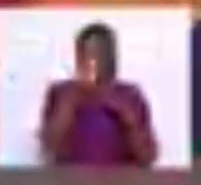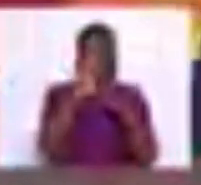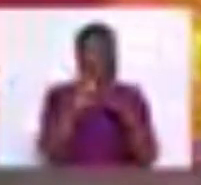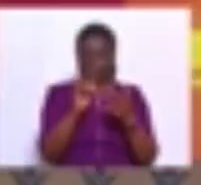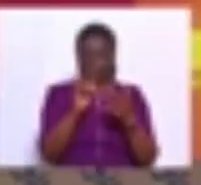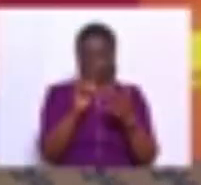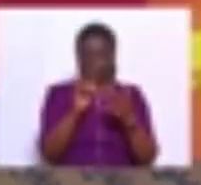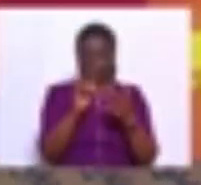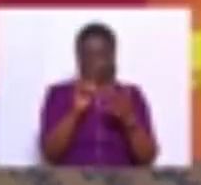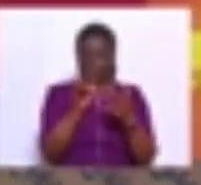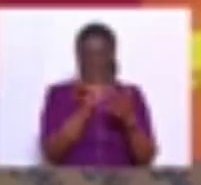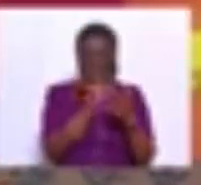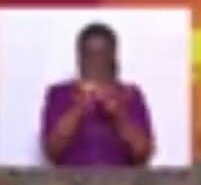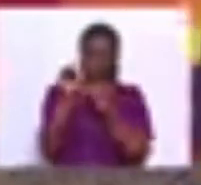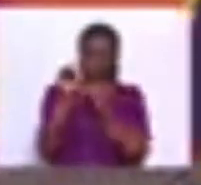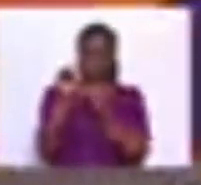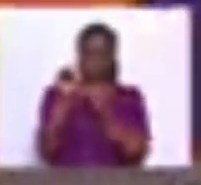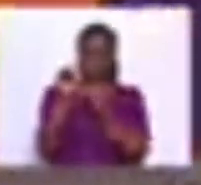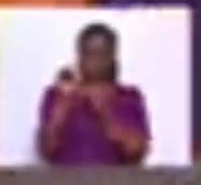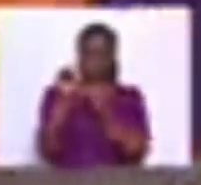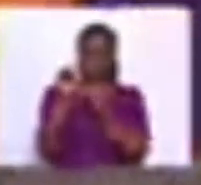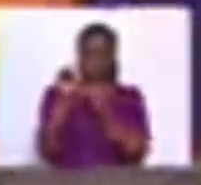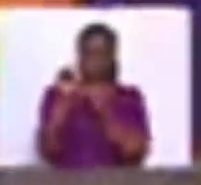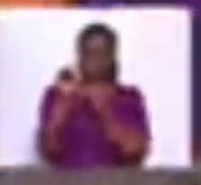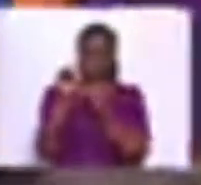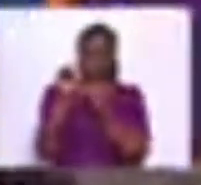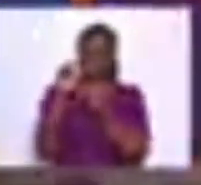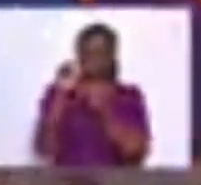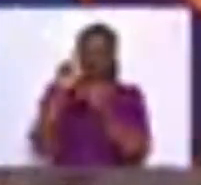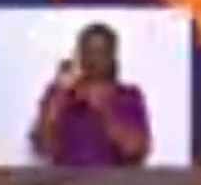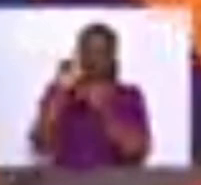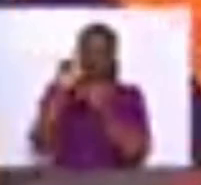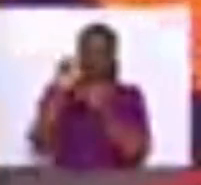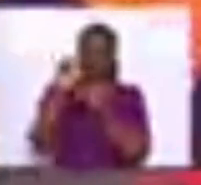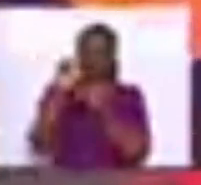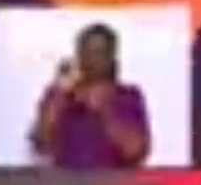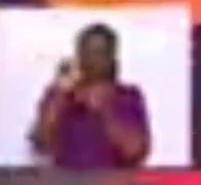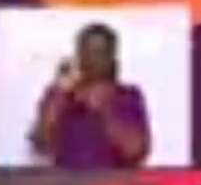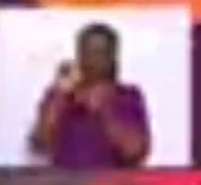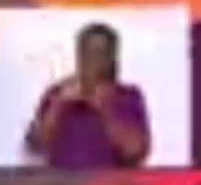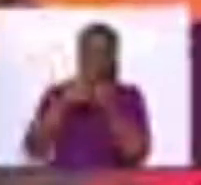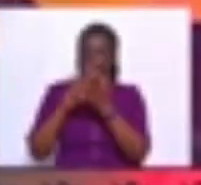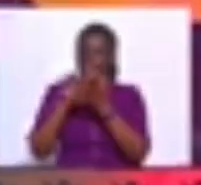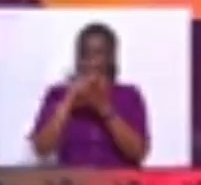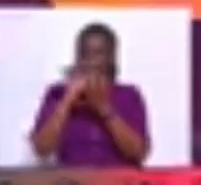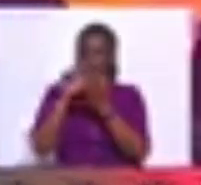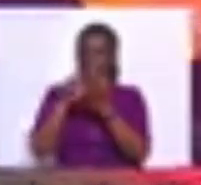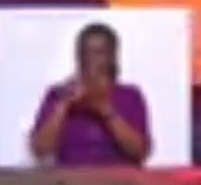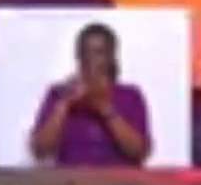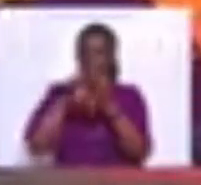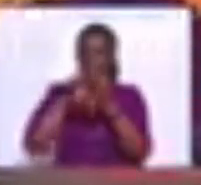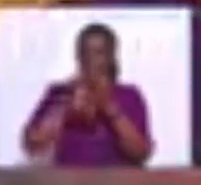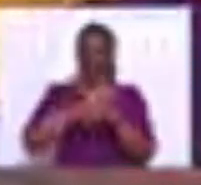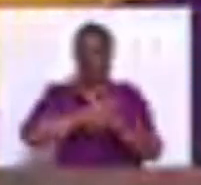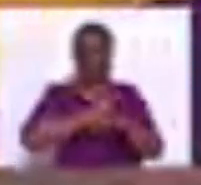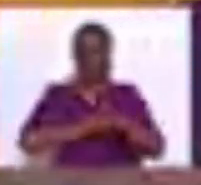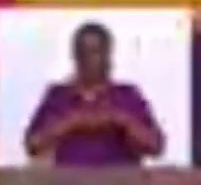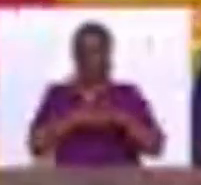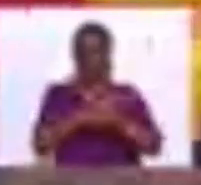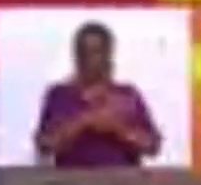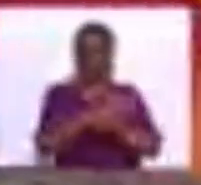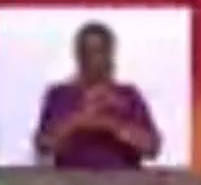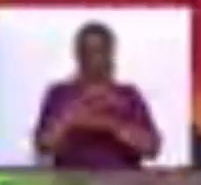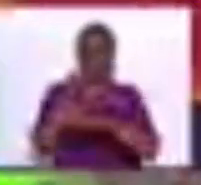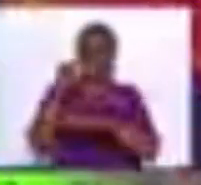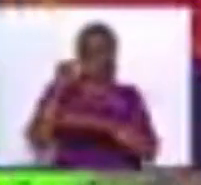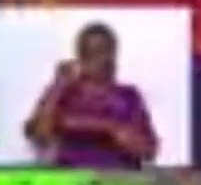London or Washington, your rate and chance of breast cancer goes straight up. It's not genetic, it's all about lifestyle, and if you see what